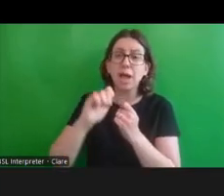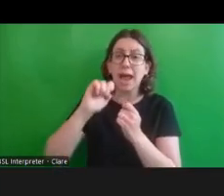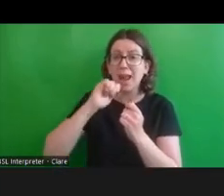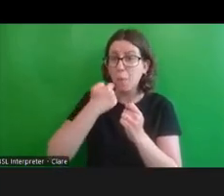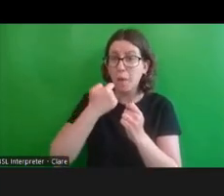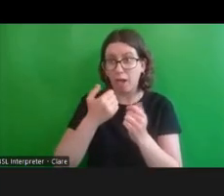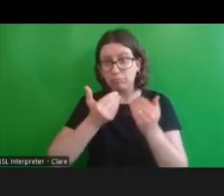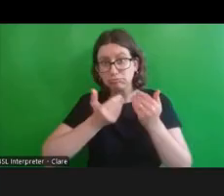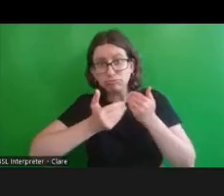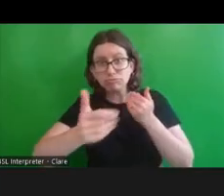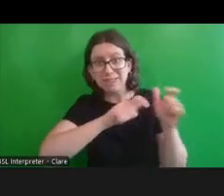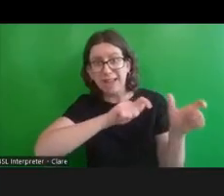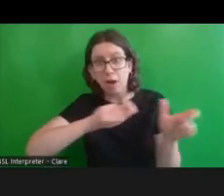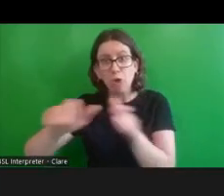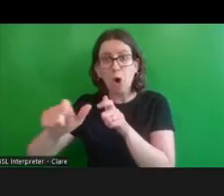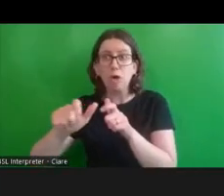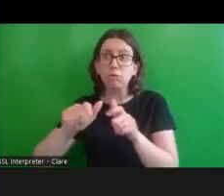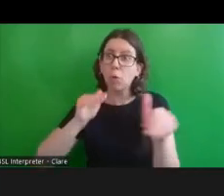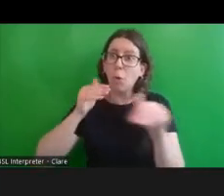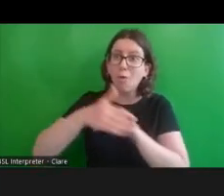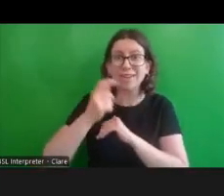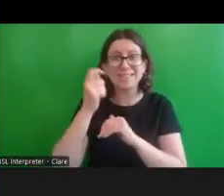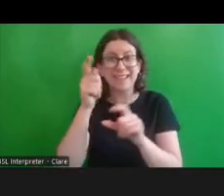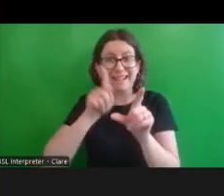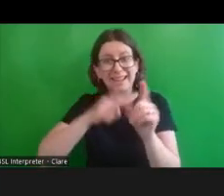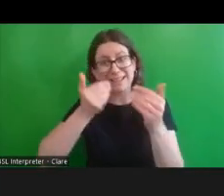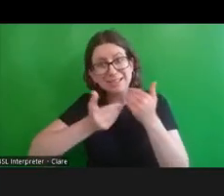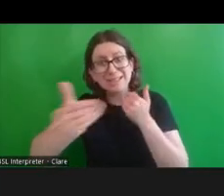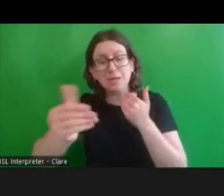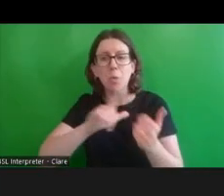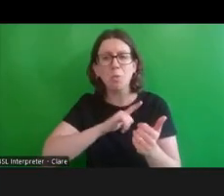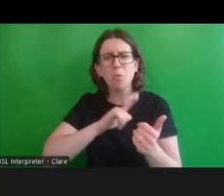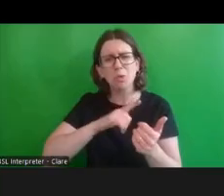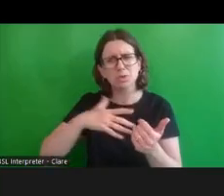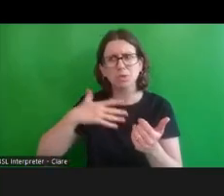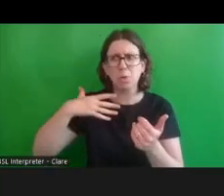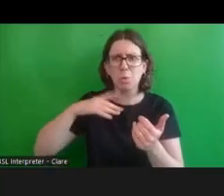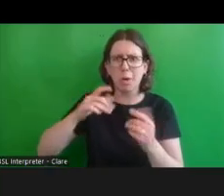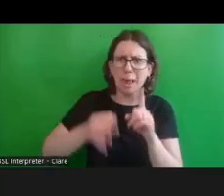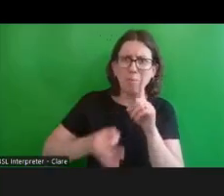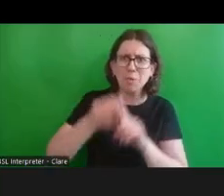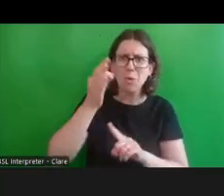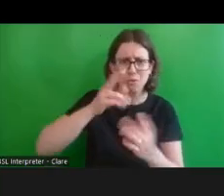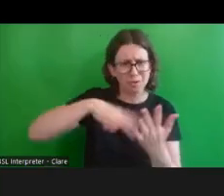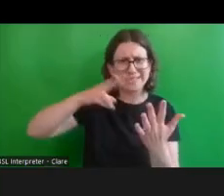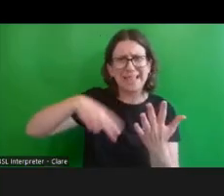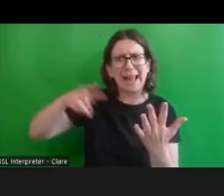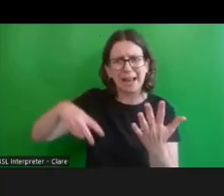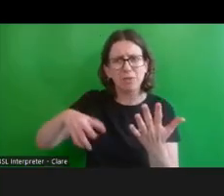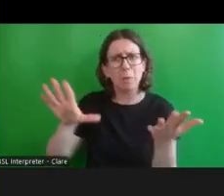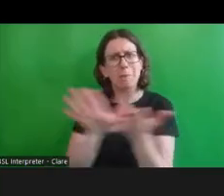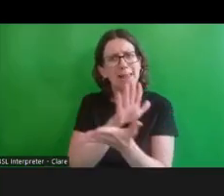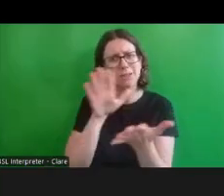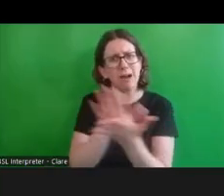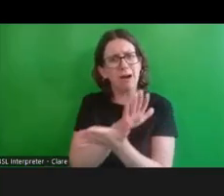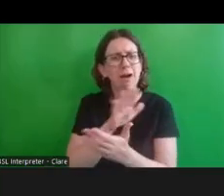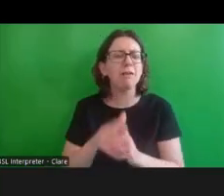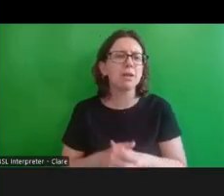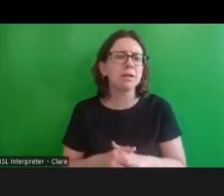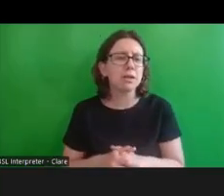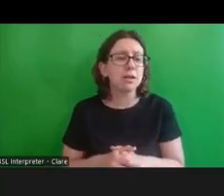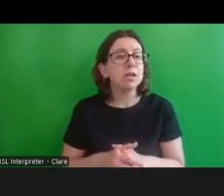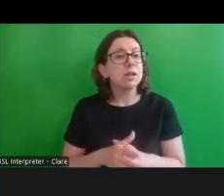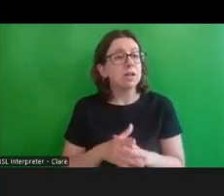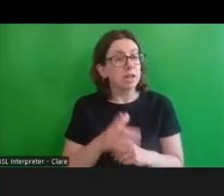as well, to really reverse these significant trends in declining reading for pleasure. It has 3 main elements to